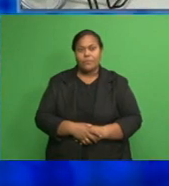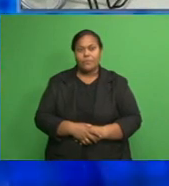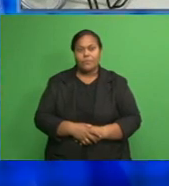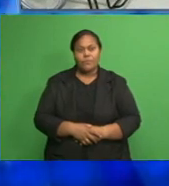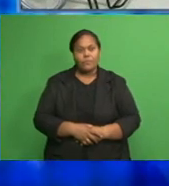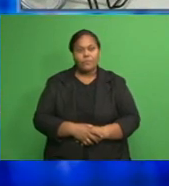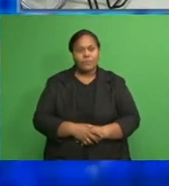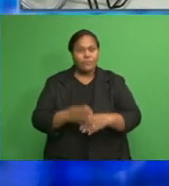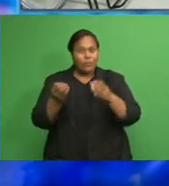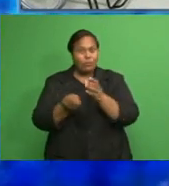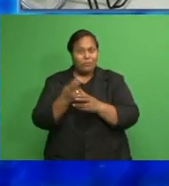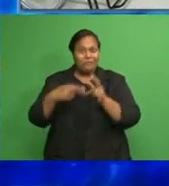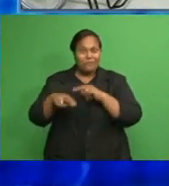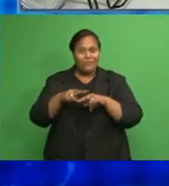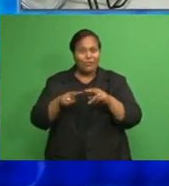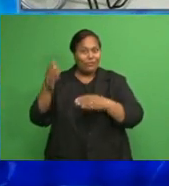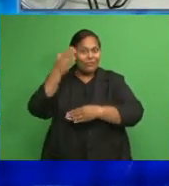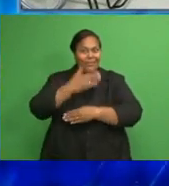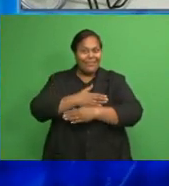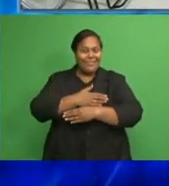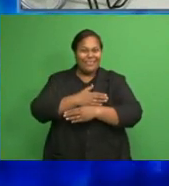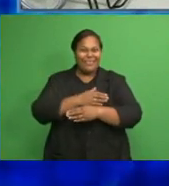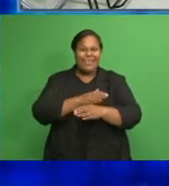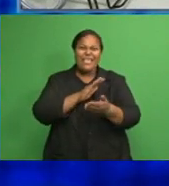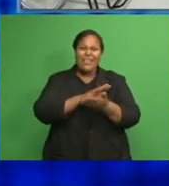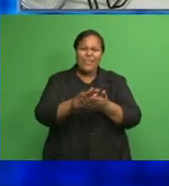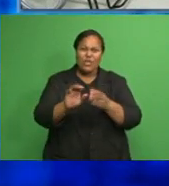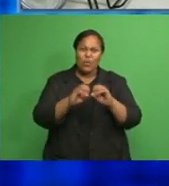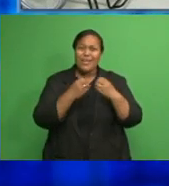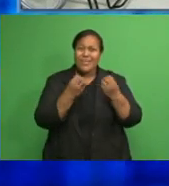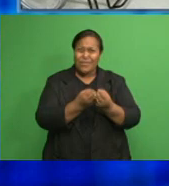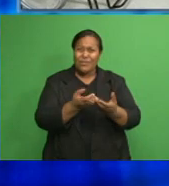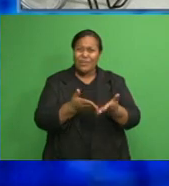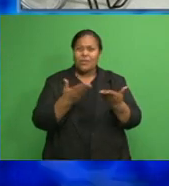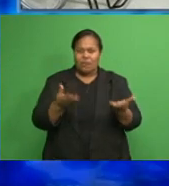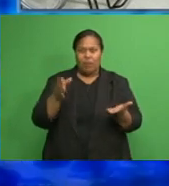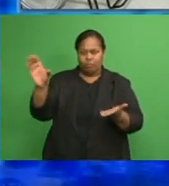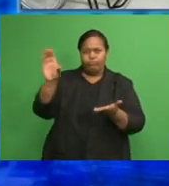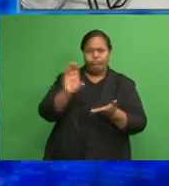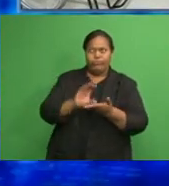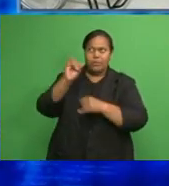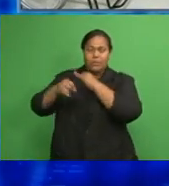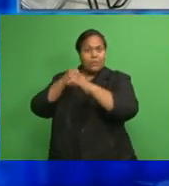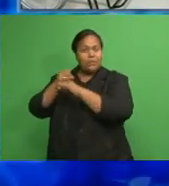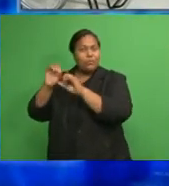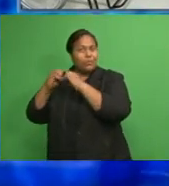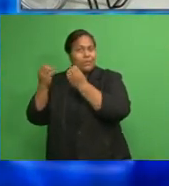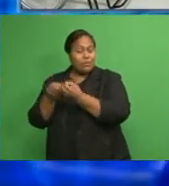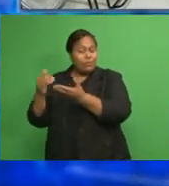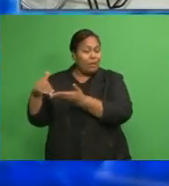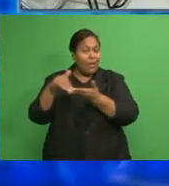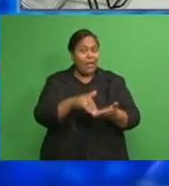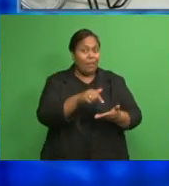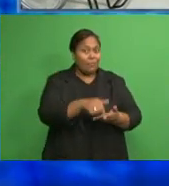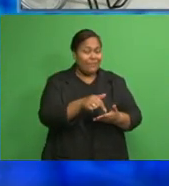In growing Fiji tonight, the Frank Hilton organization has secured a funding from an international organization to help in the construction